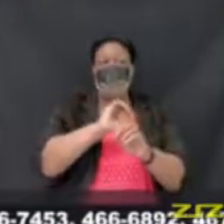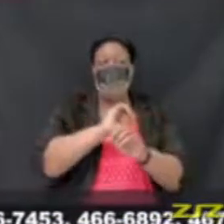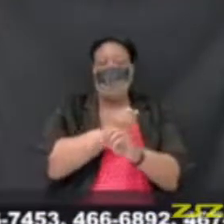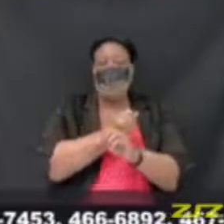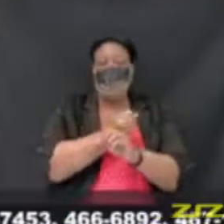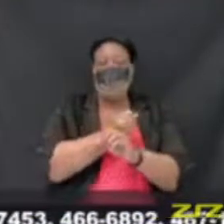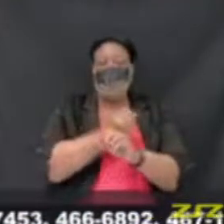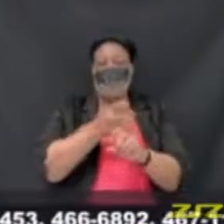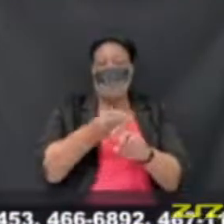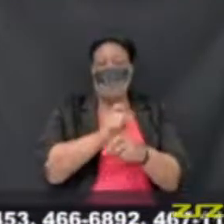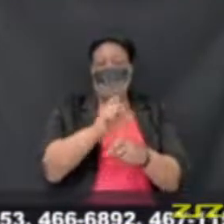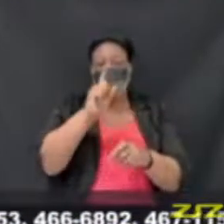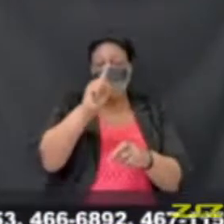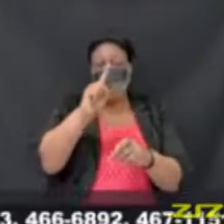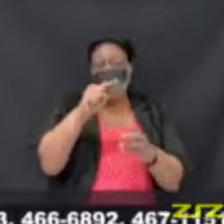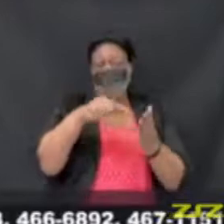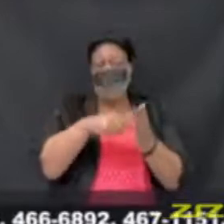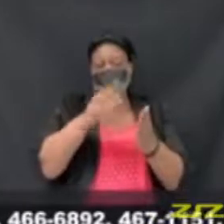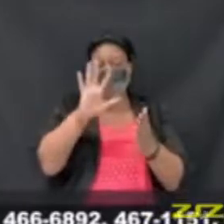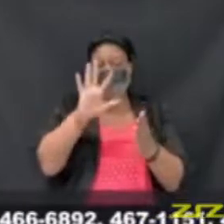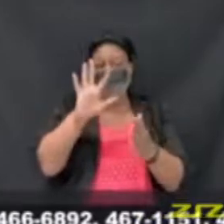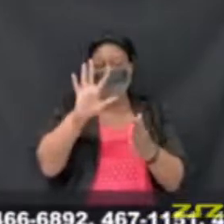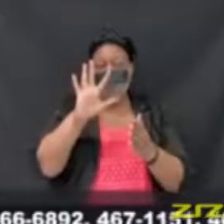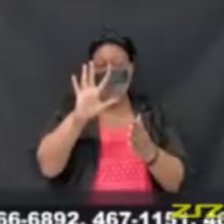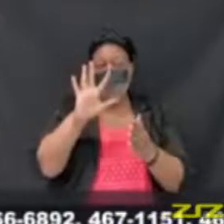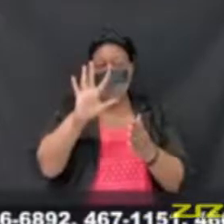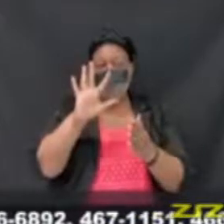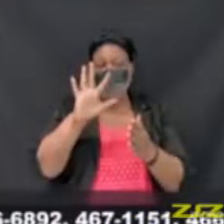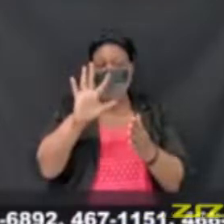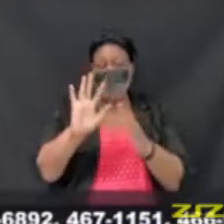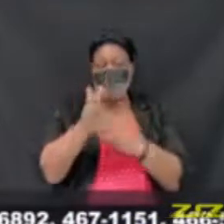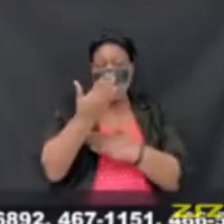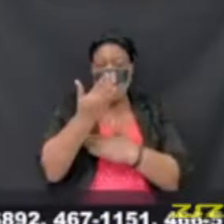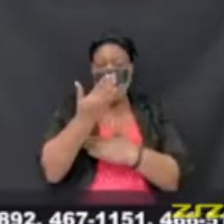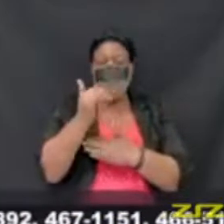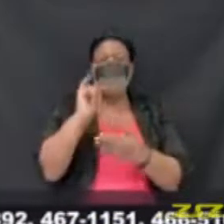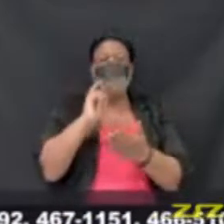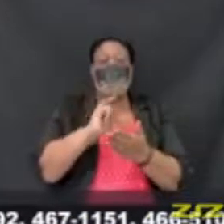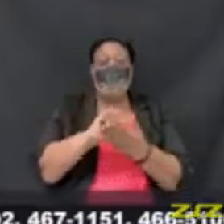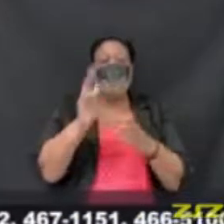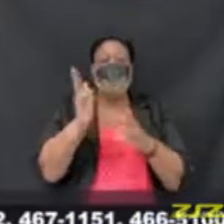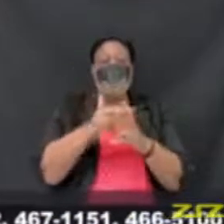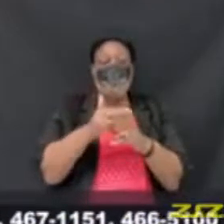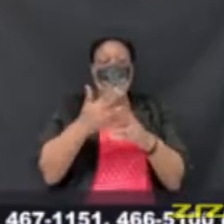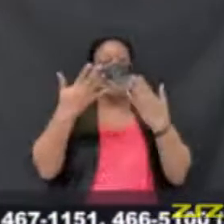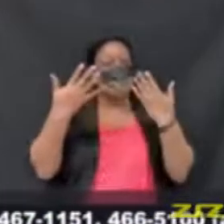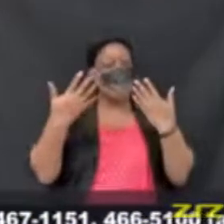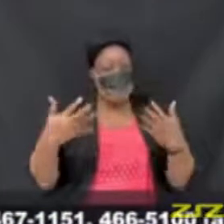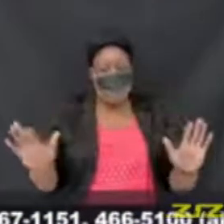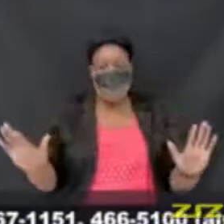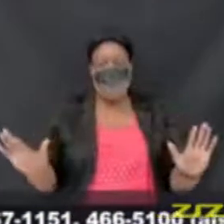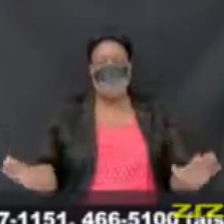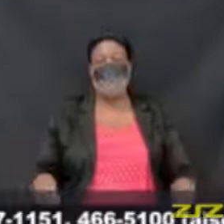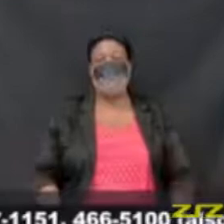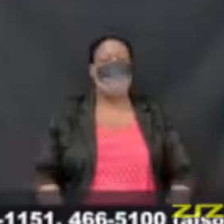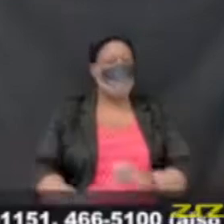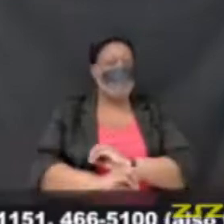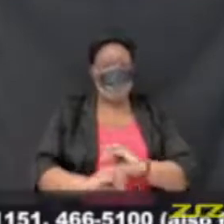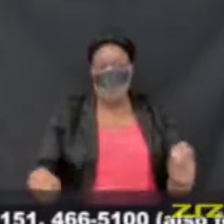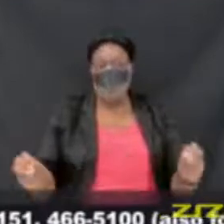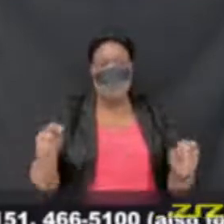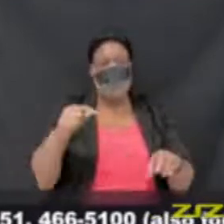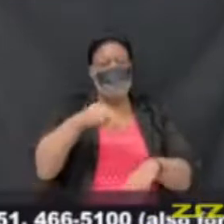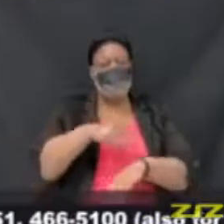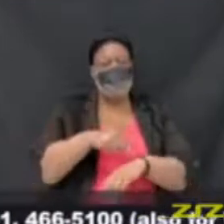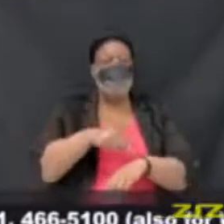curfew from the regulations. So when you see the new iteration of the regulations, there will be no more curfew in St. Kitts and Nevis.